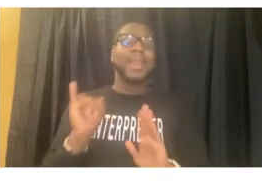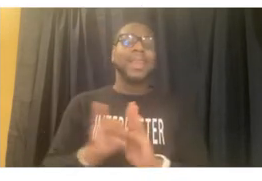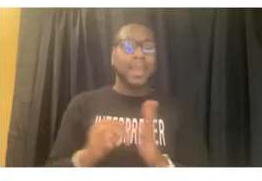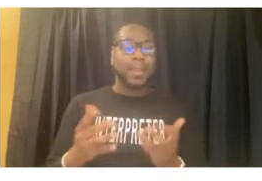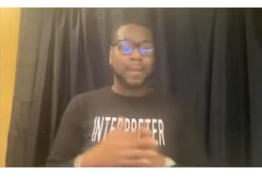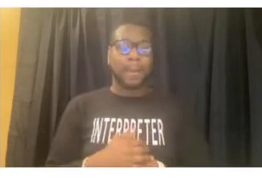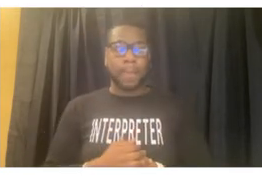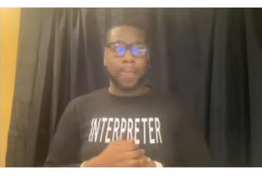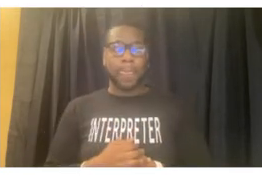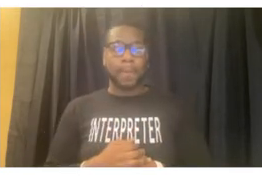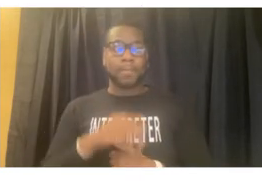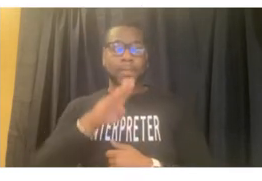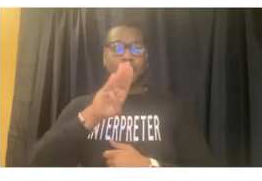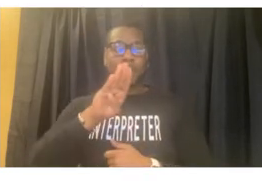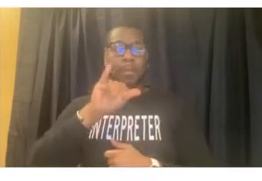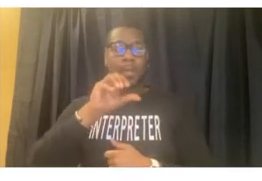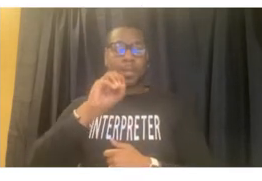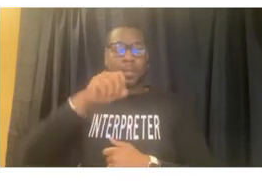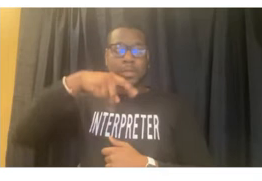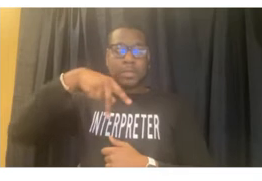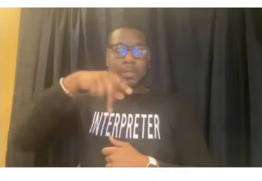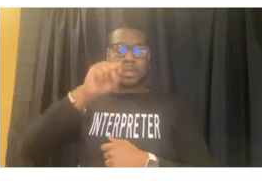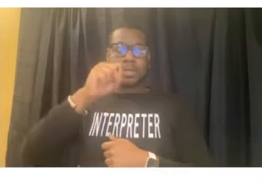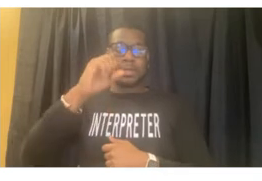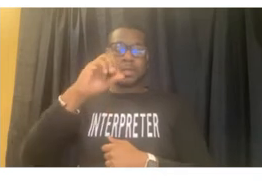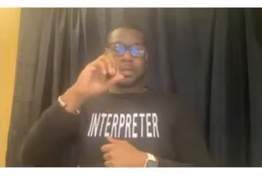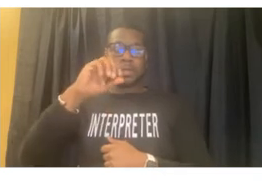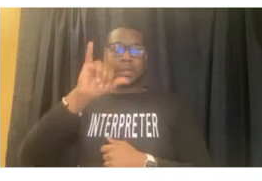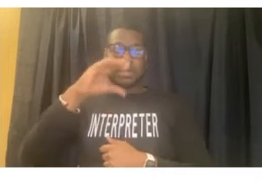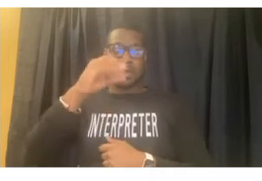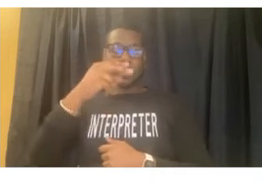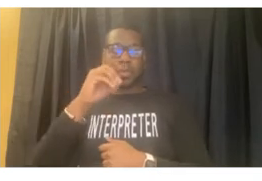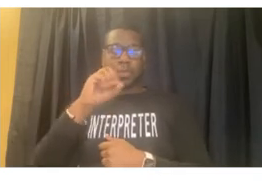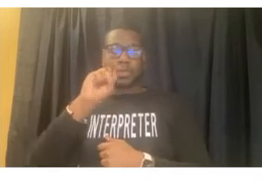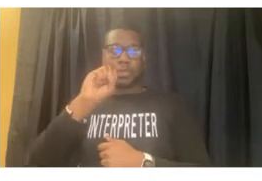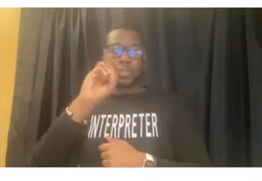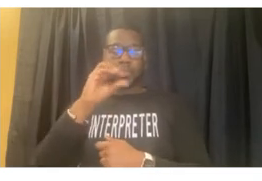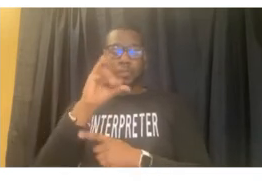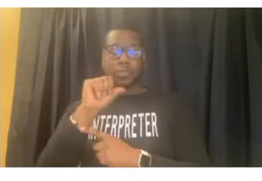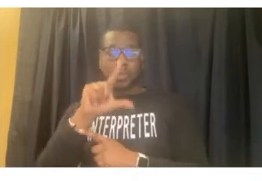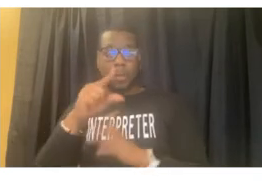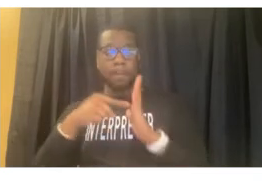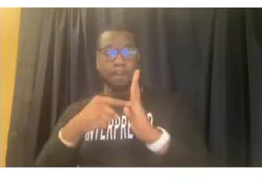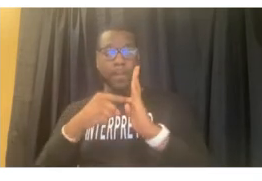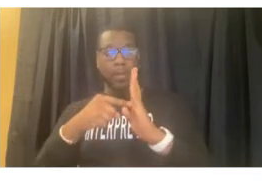And this biopsychosocial model of minority stress framework, again, takes into consideration how do our